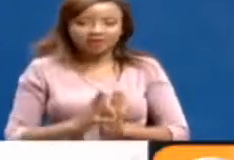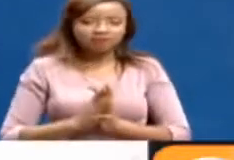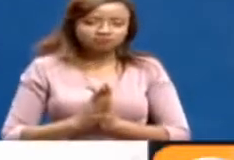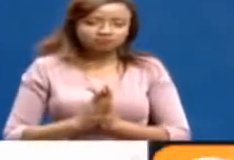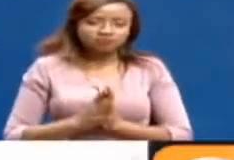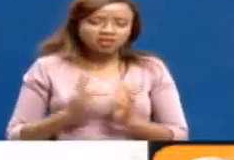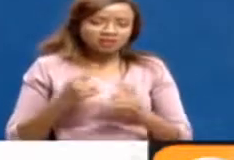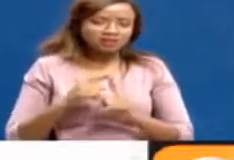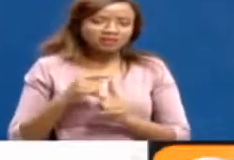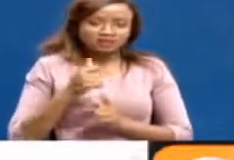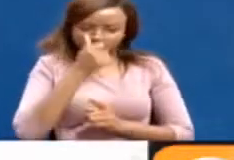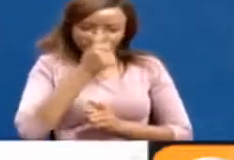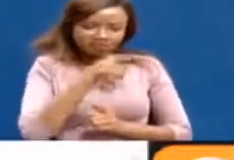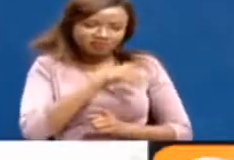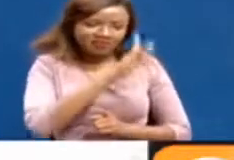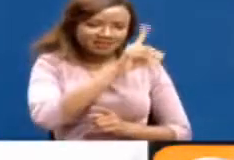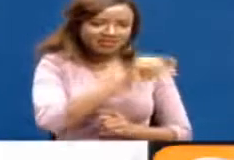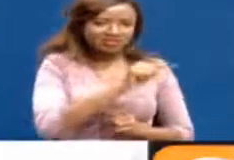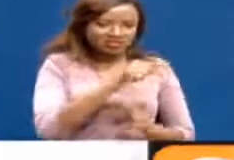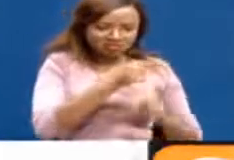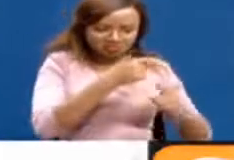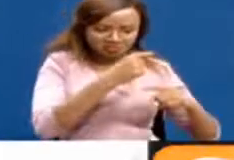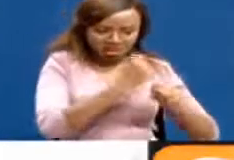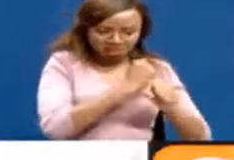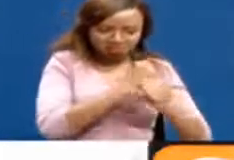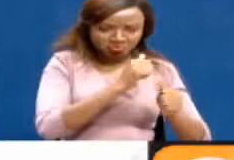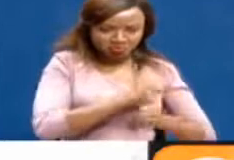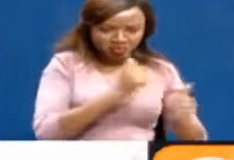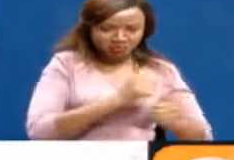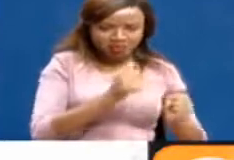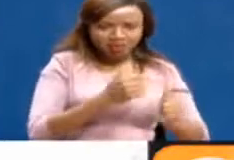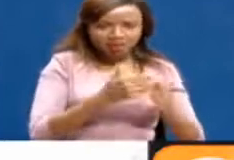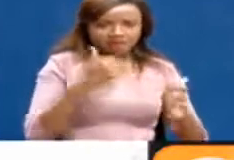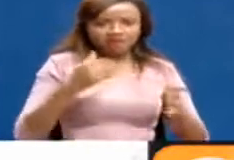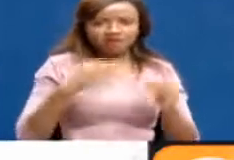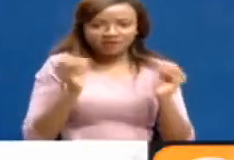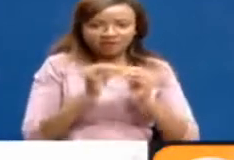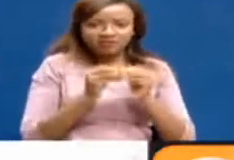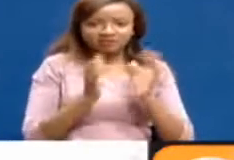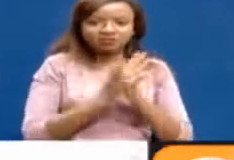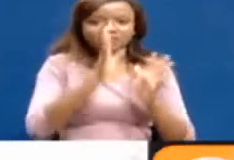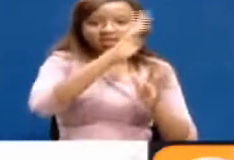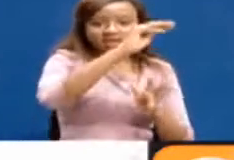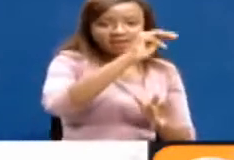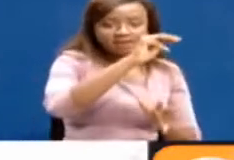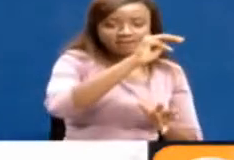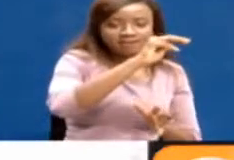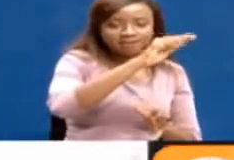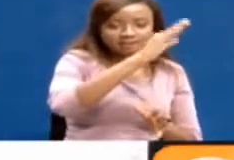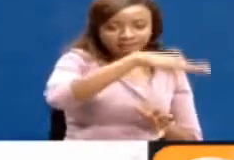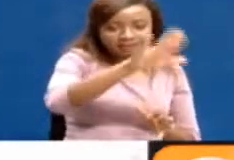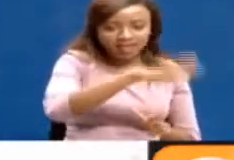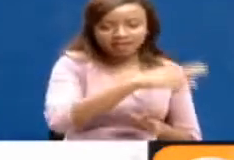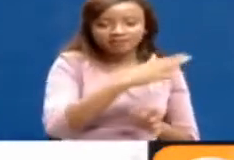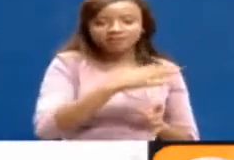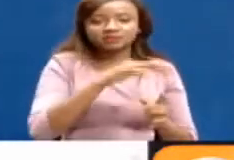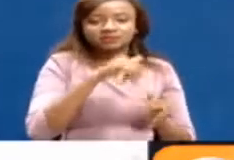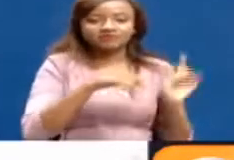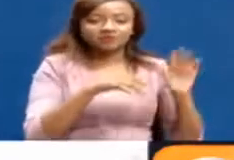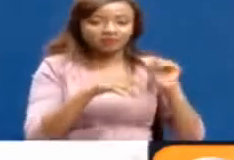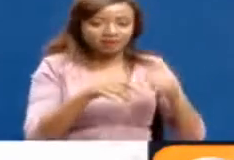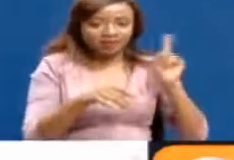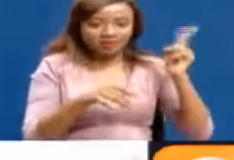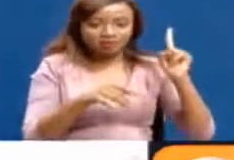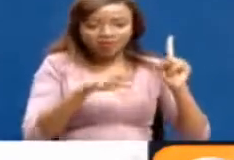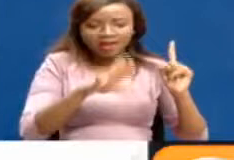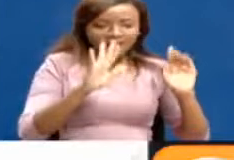We wish the DG well. I think he started on a good note. We had a meeting with members of parliament from Nairobi. The areas they're